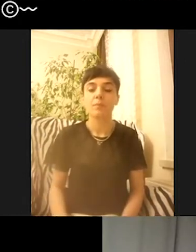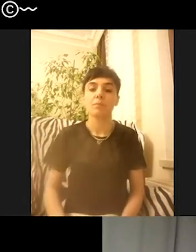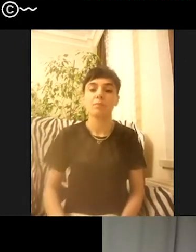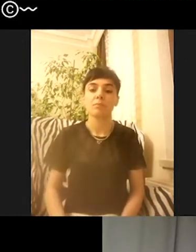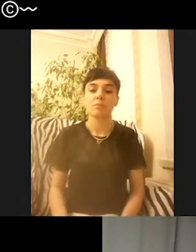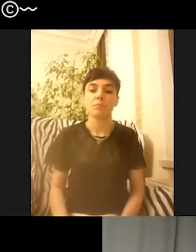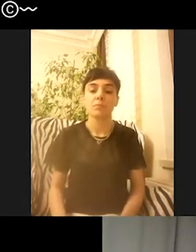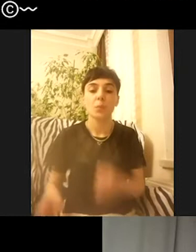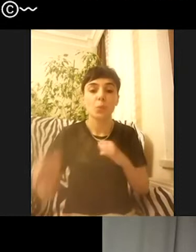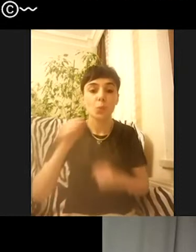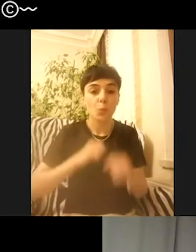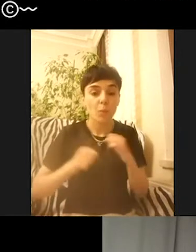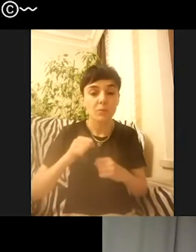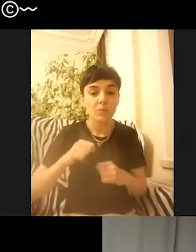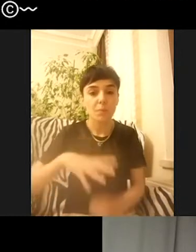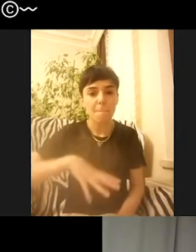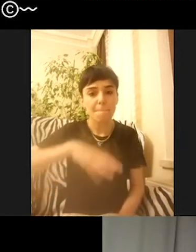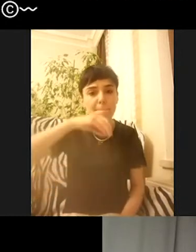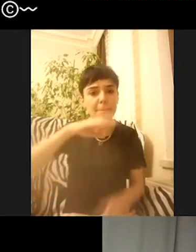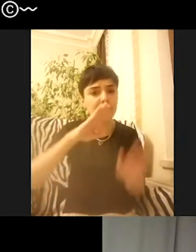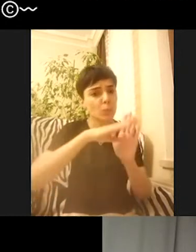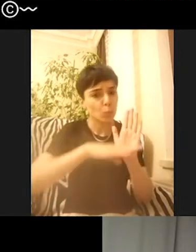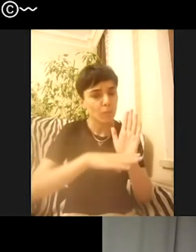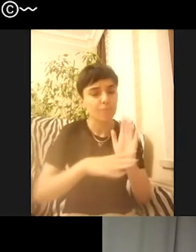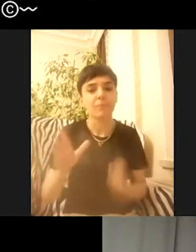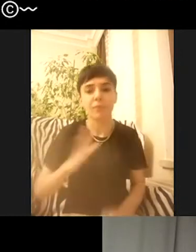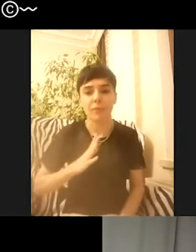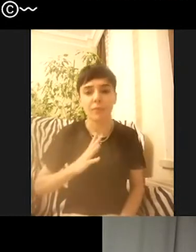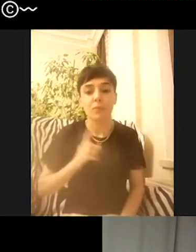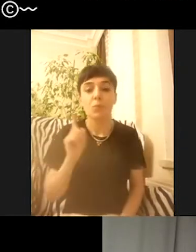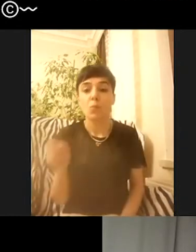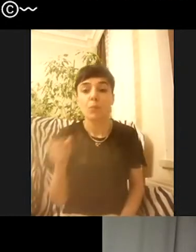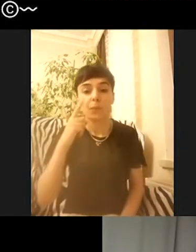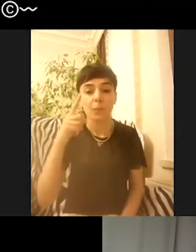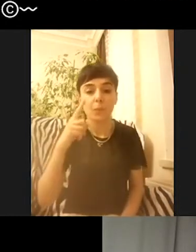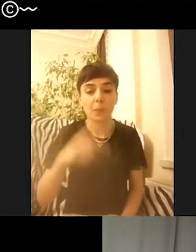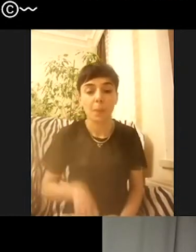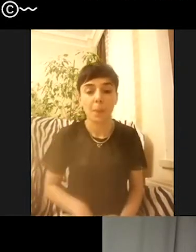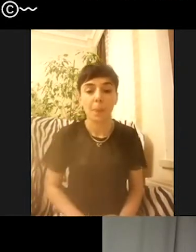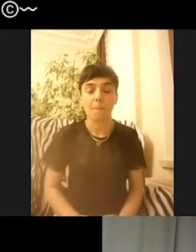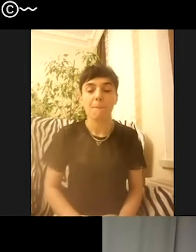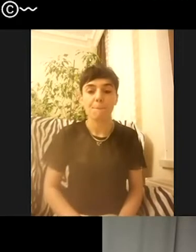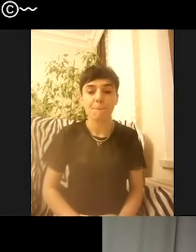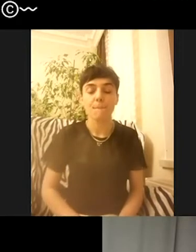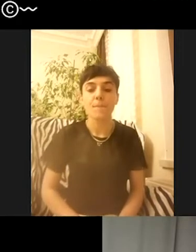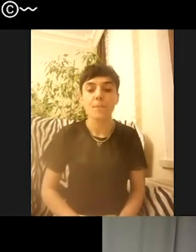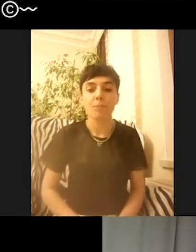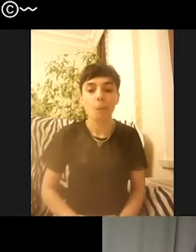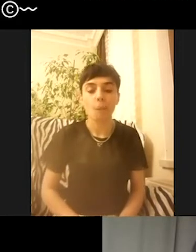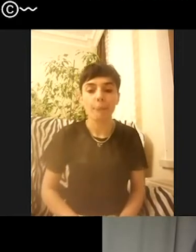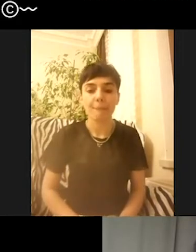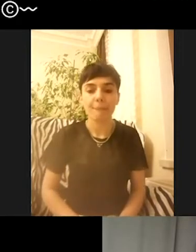its number of members. So this means that the purpose of the club should be encouraging for its